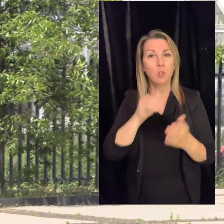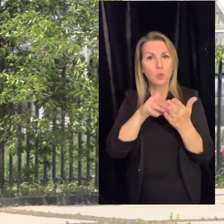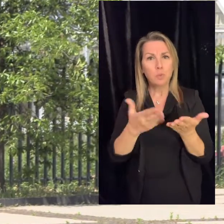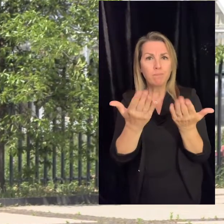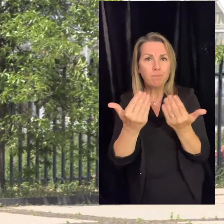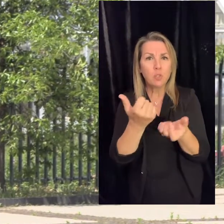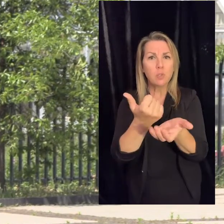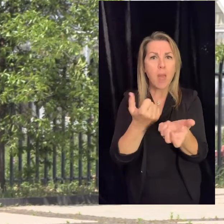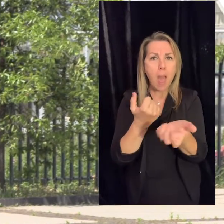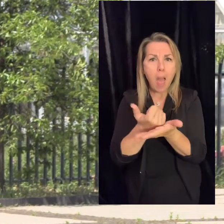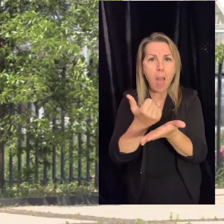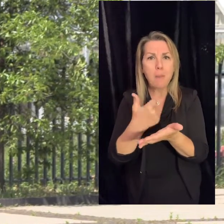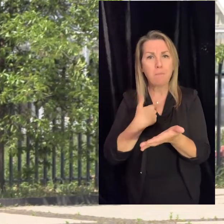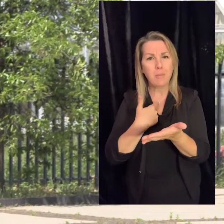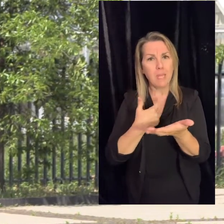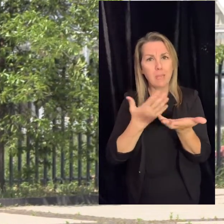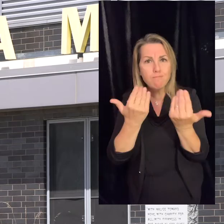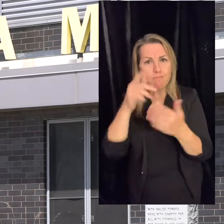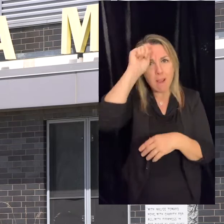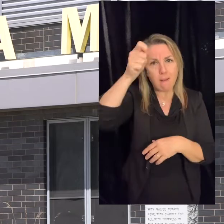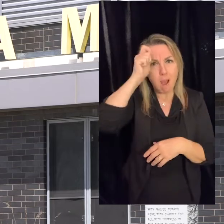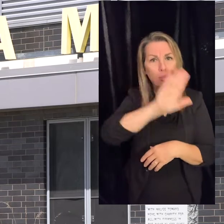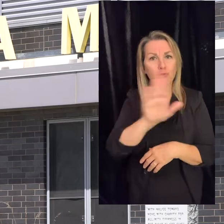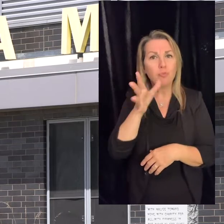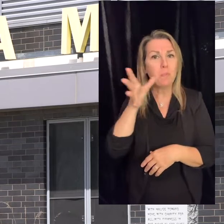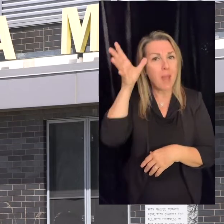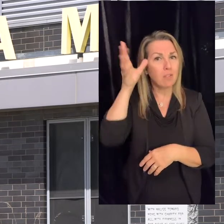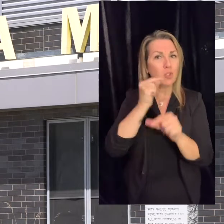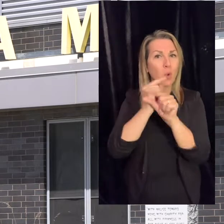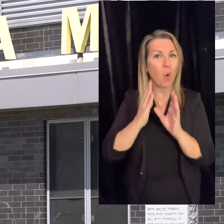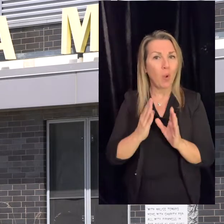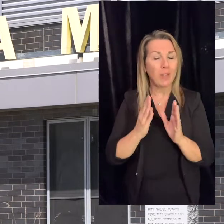please help me give your parents and guardians a round of applause.